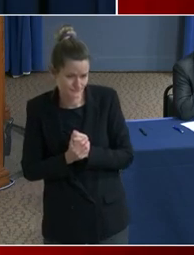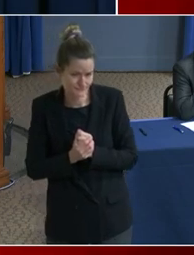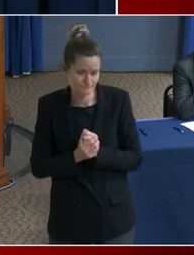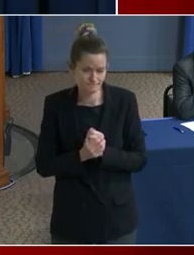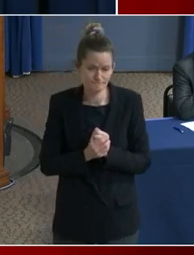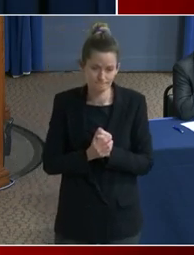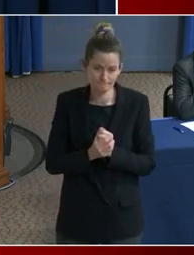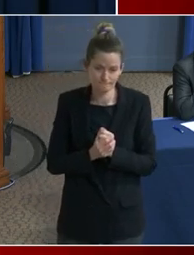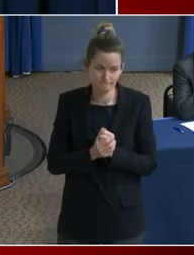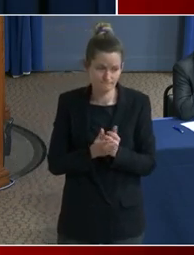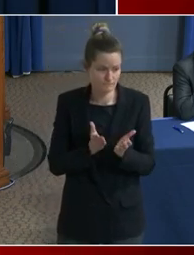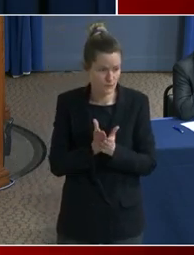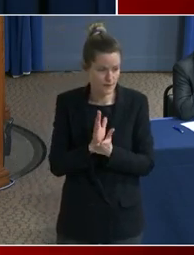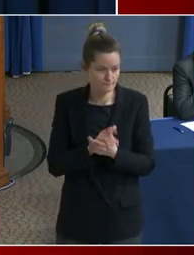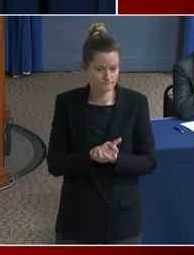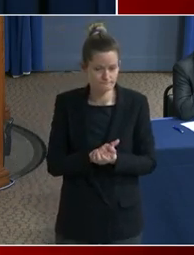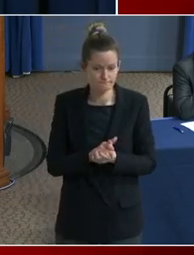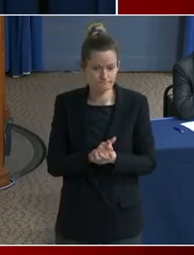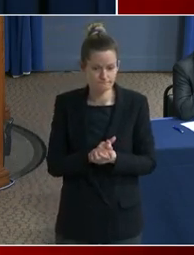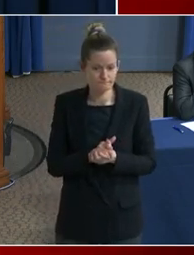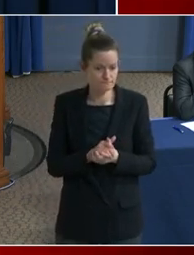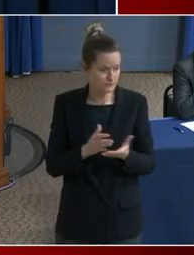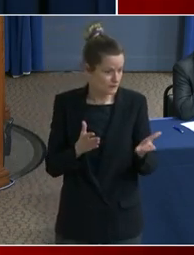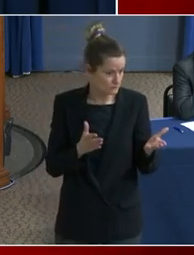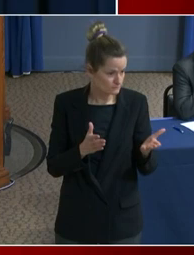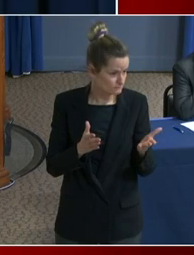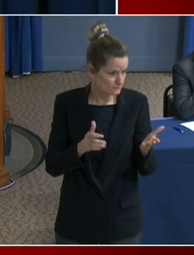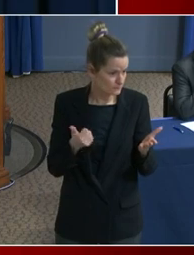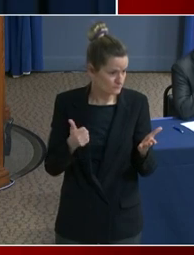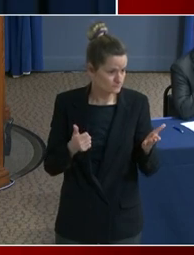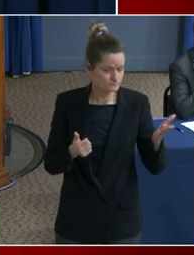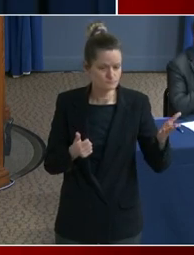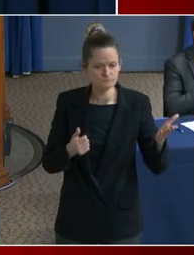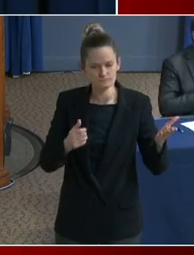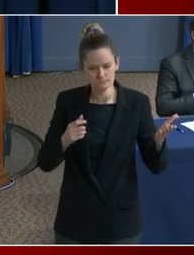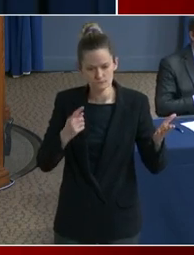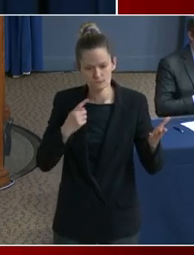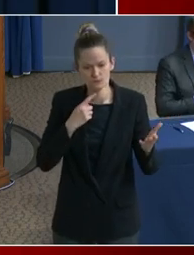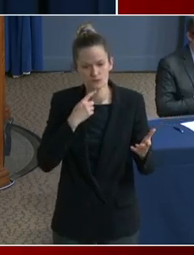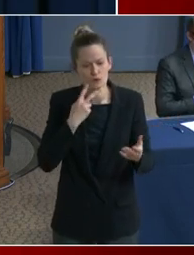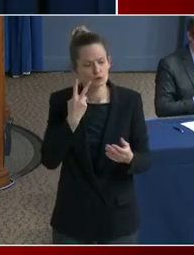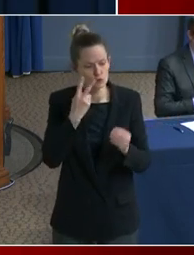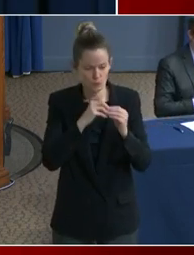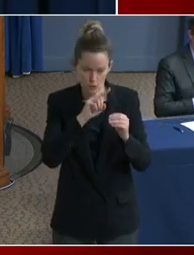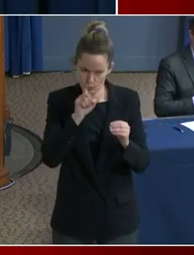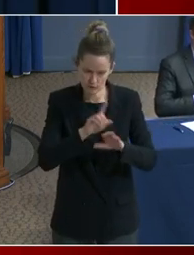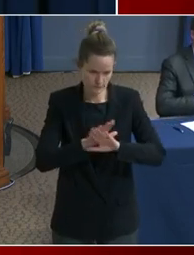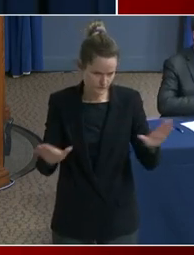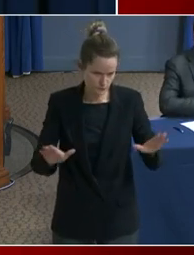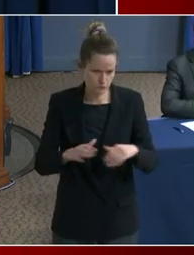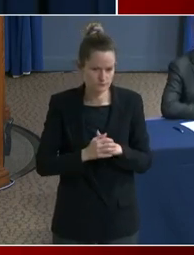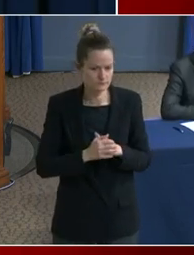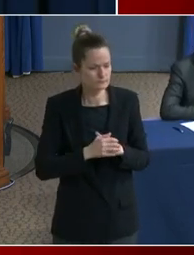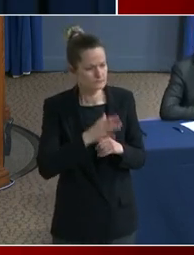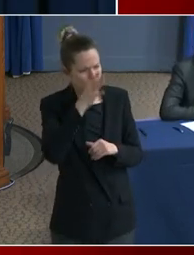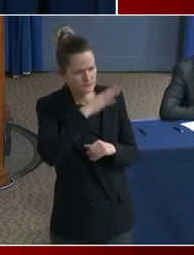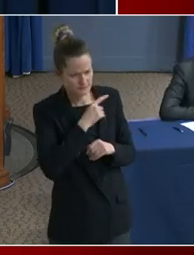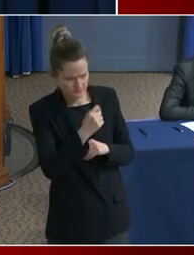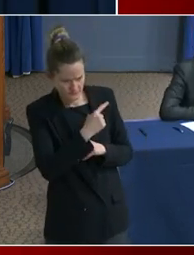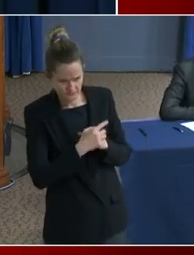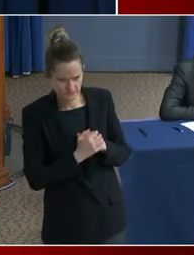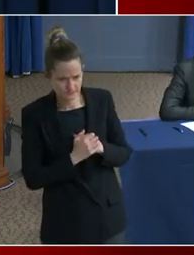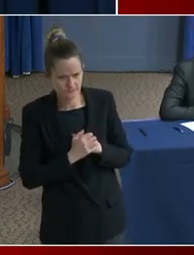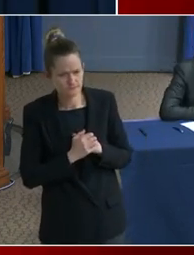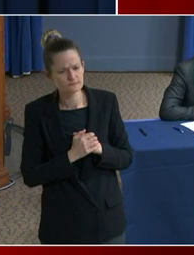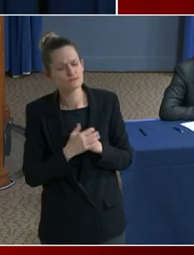think along those lines. Yeah, just a couple more. Yep. I'd like to ask about, I mean, you mentioned